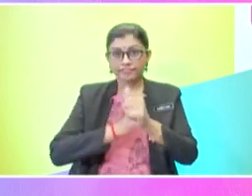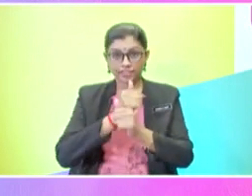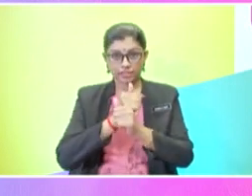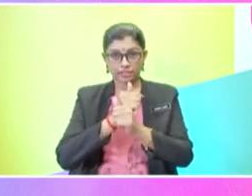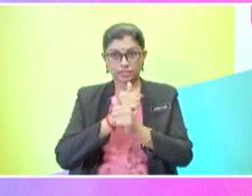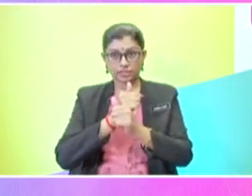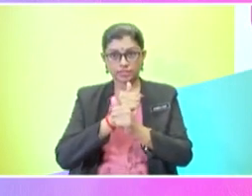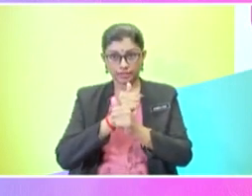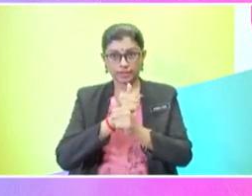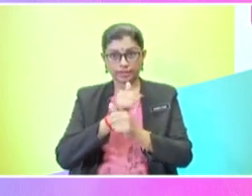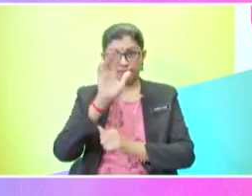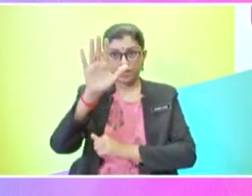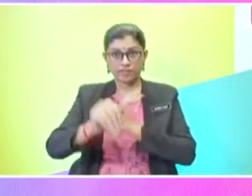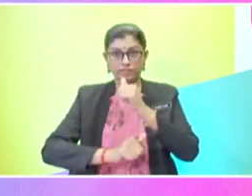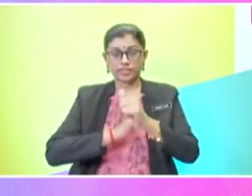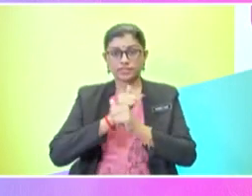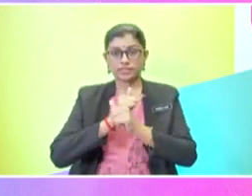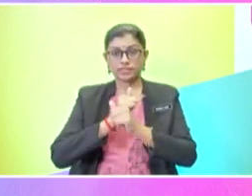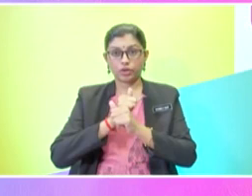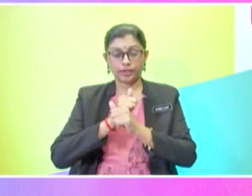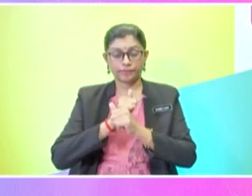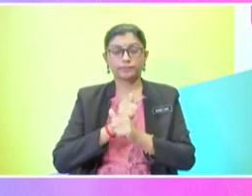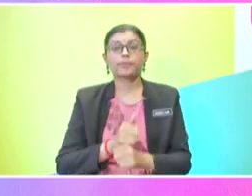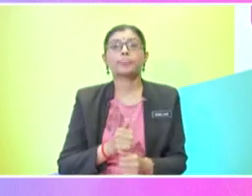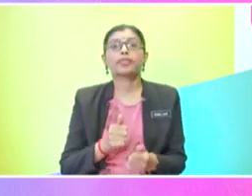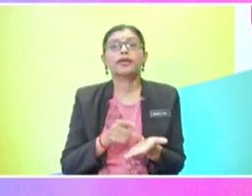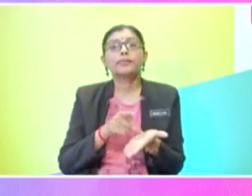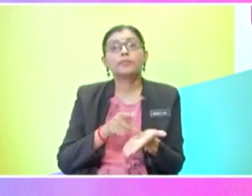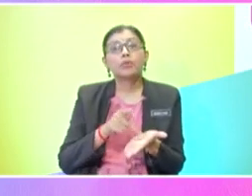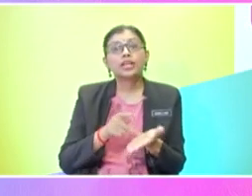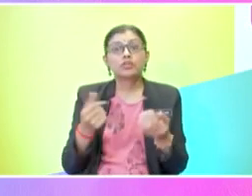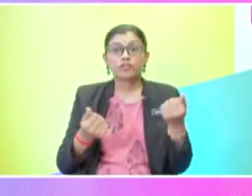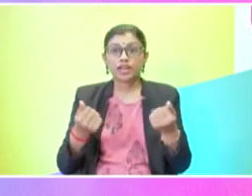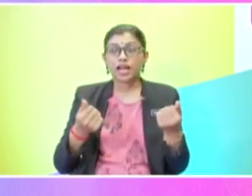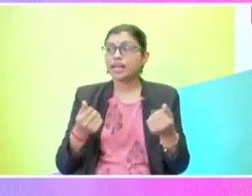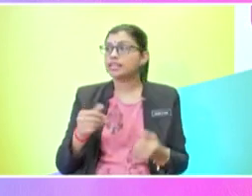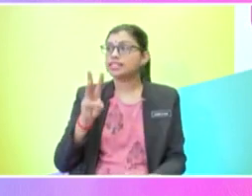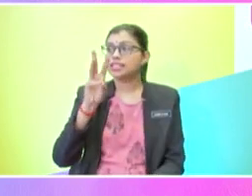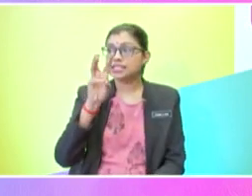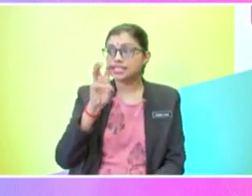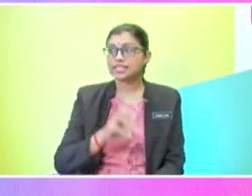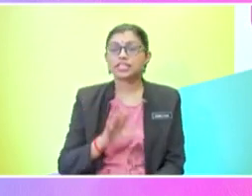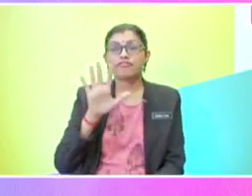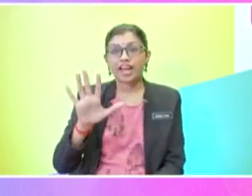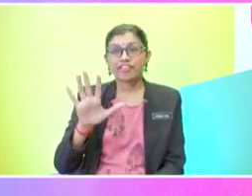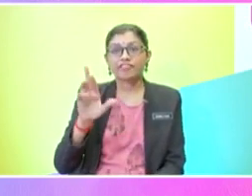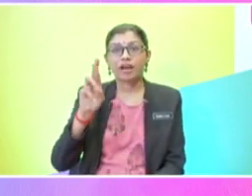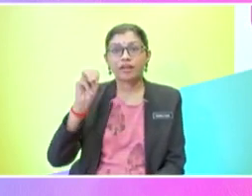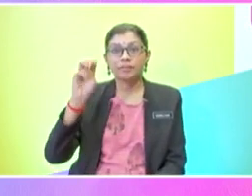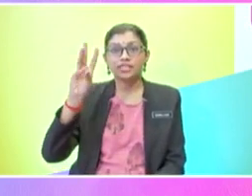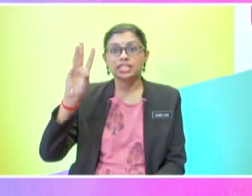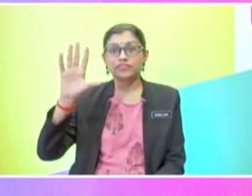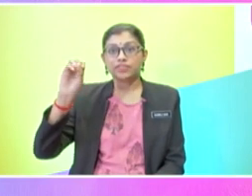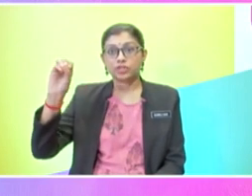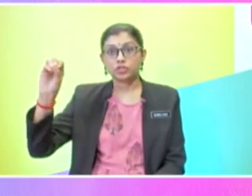the price for the car is 65,000. Mm-hmm. So, the question sounds, calculate Mr. Alex's monthly installment. You must know that if